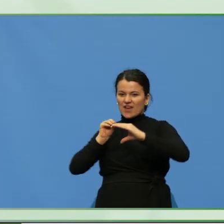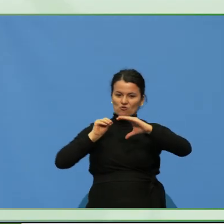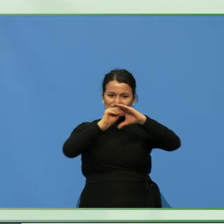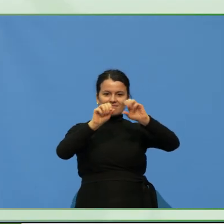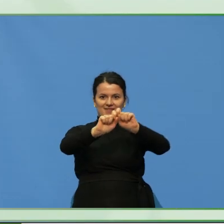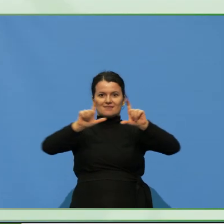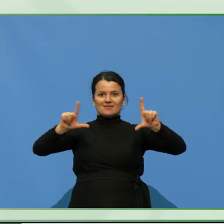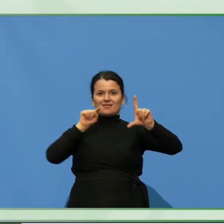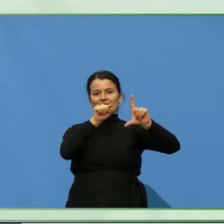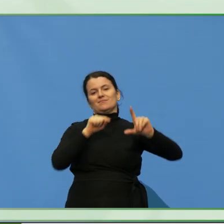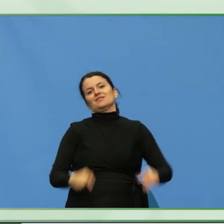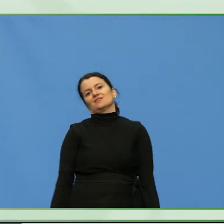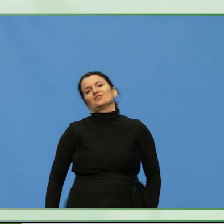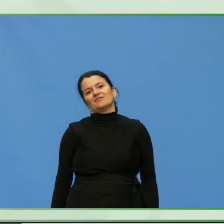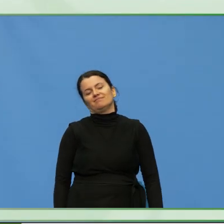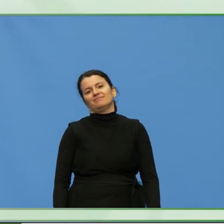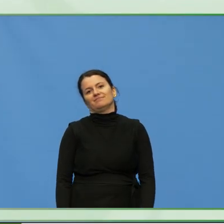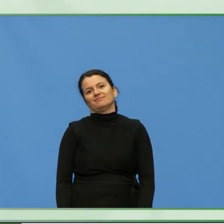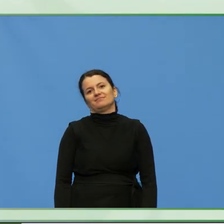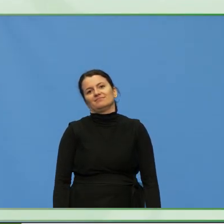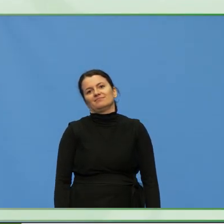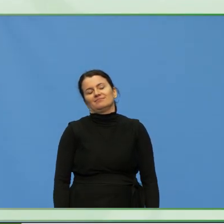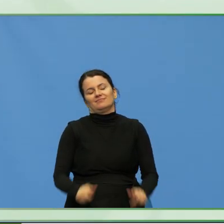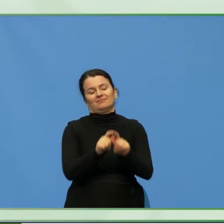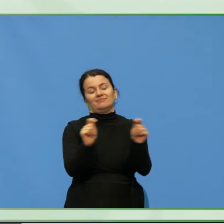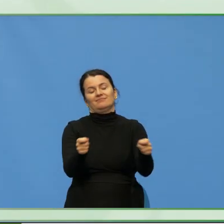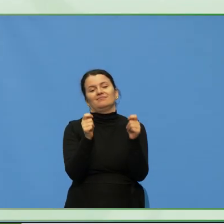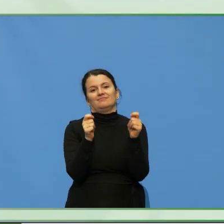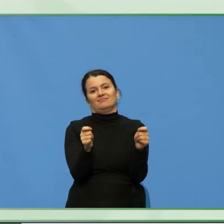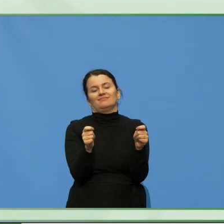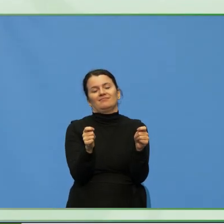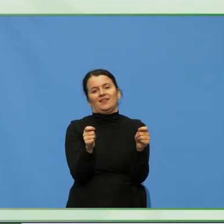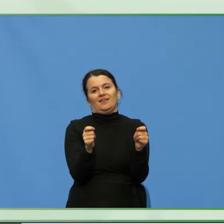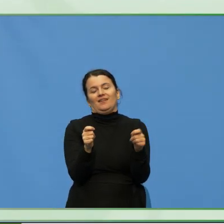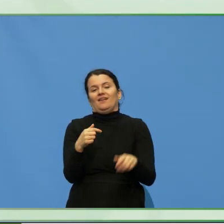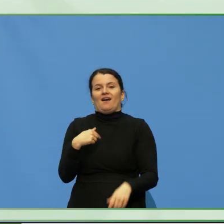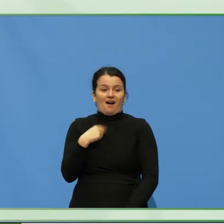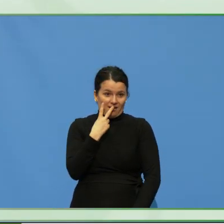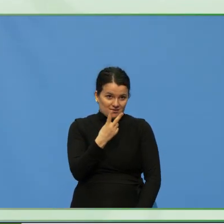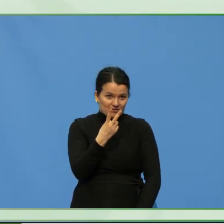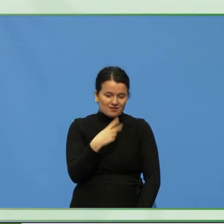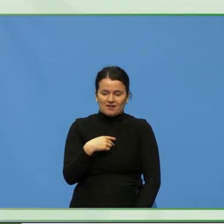personal, my immediate response was to send Jenny a text message in all caps,